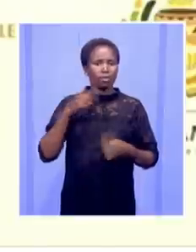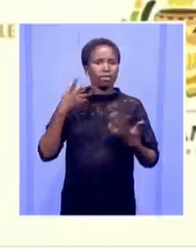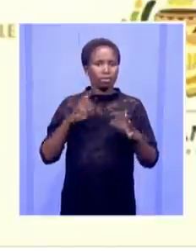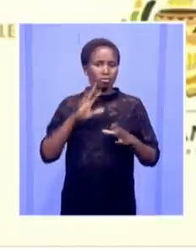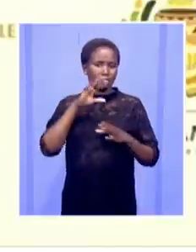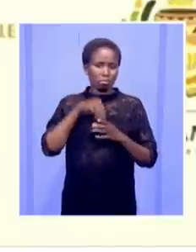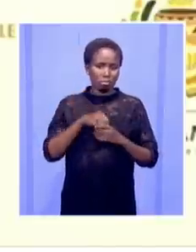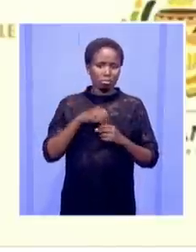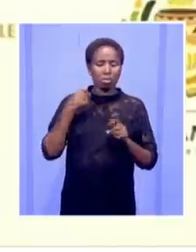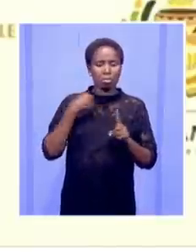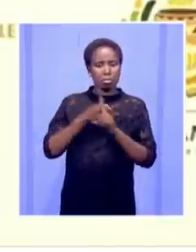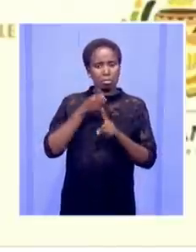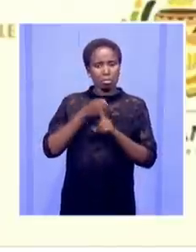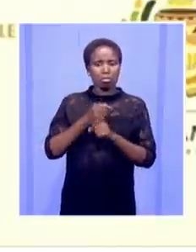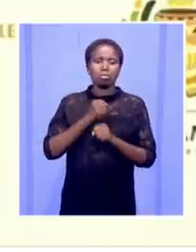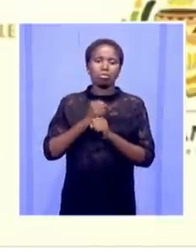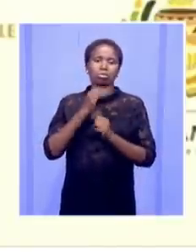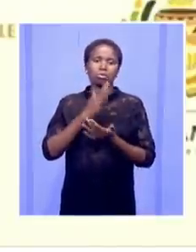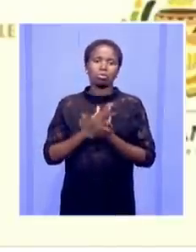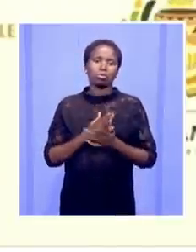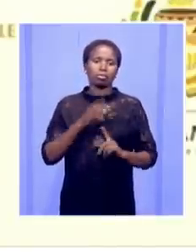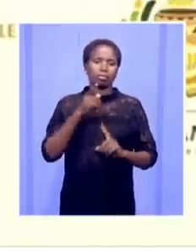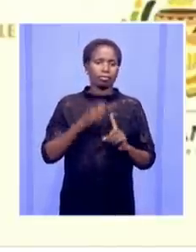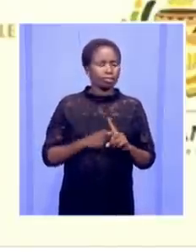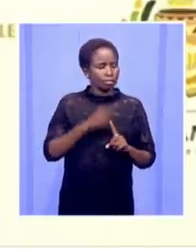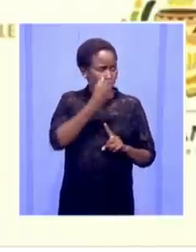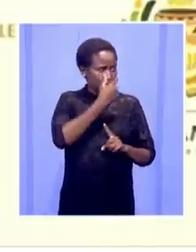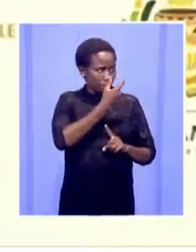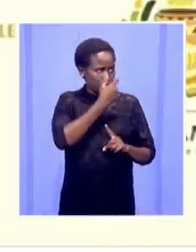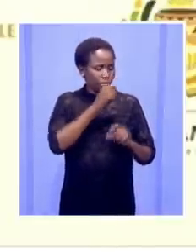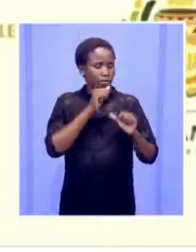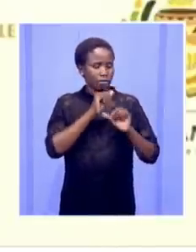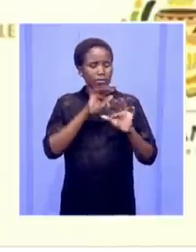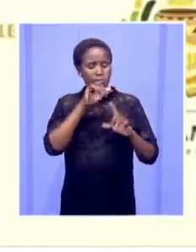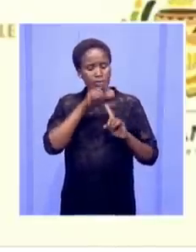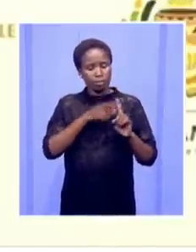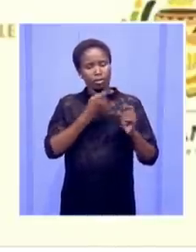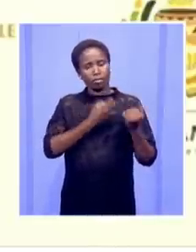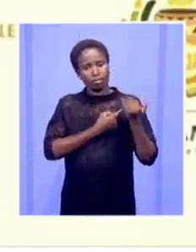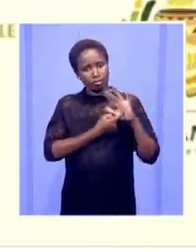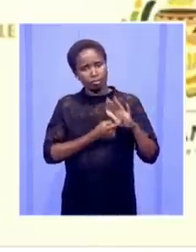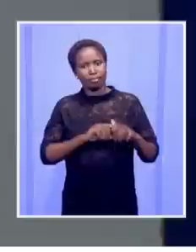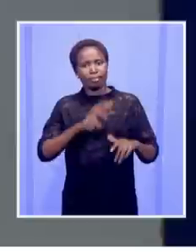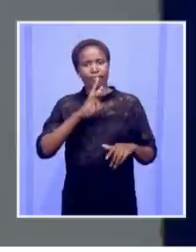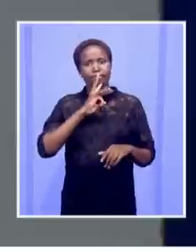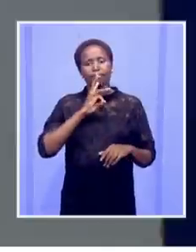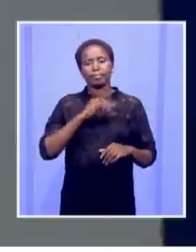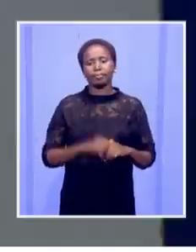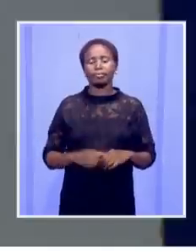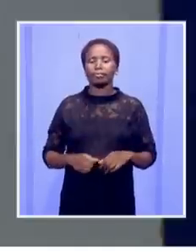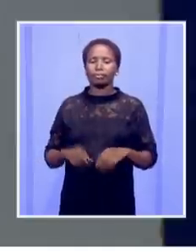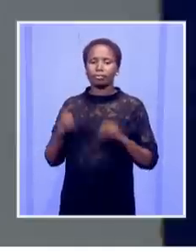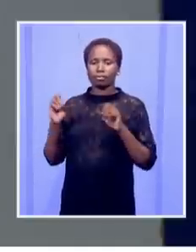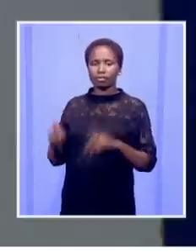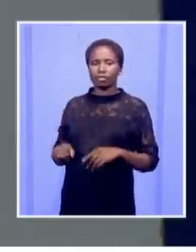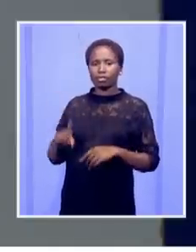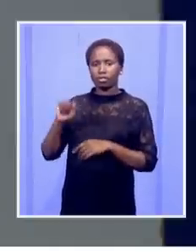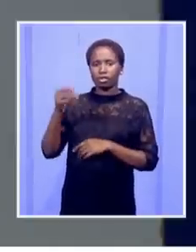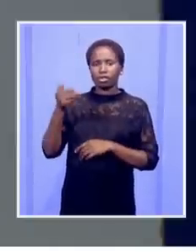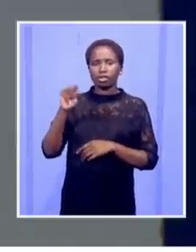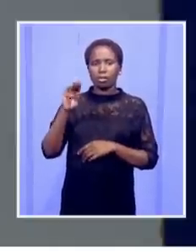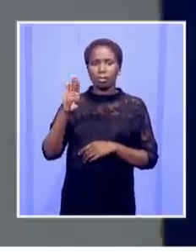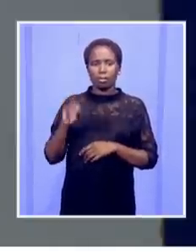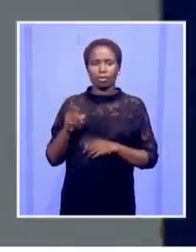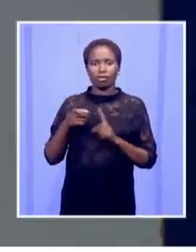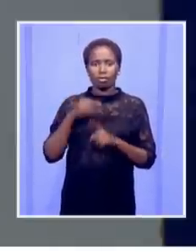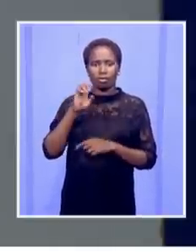in ensuring that Ramaphosa is exposed, as we always have in the past. Yeah. Sinawo Tambo, spokesperson there for the Economic Freedom Fighters. Thank